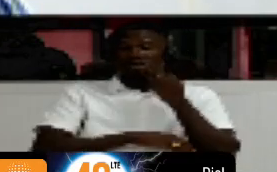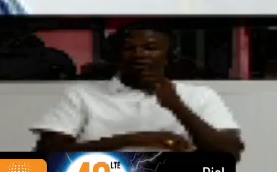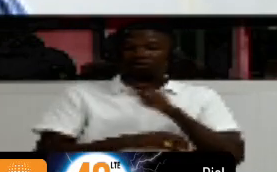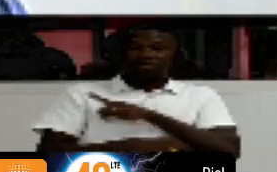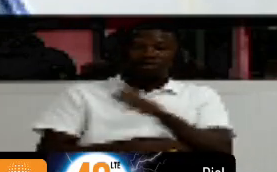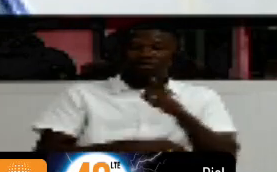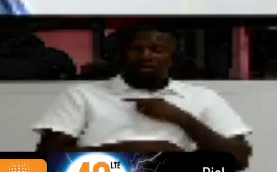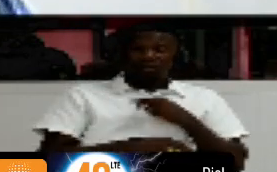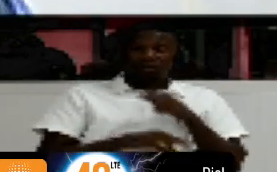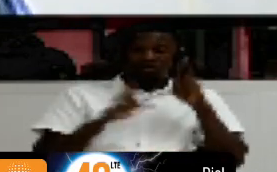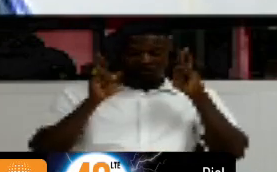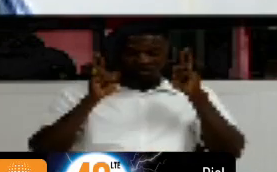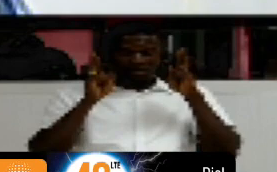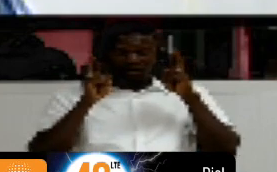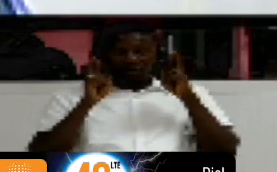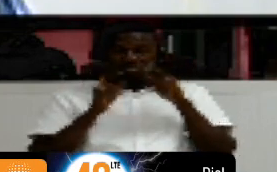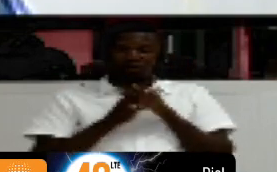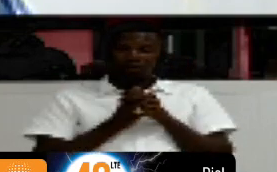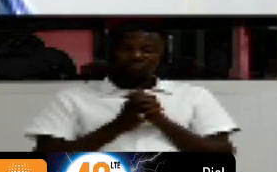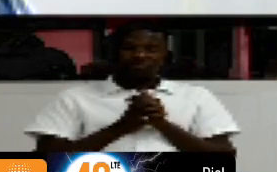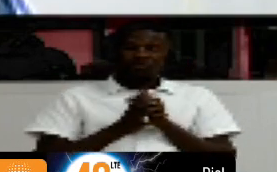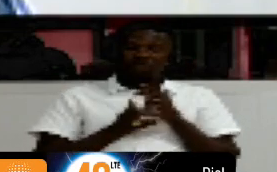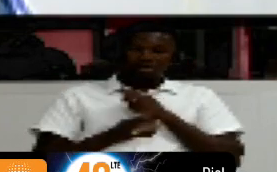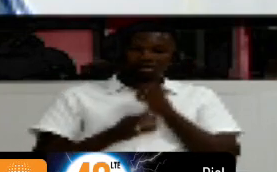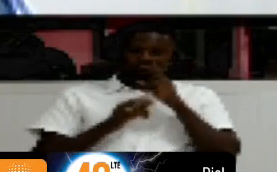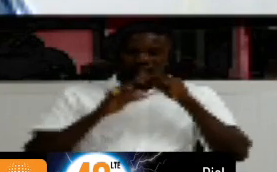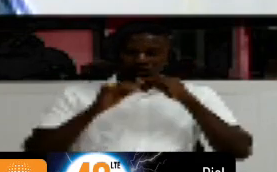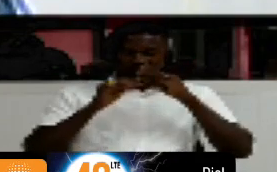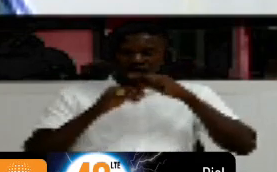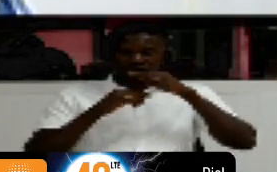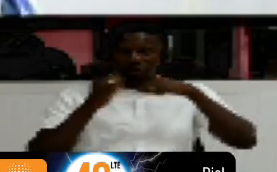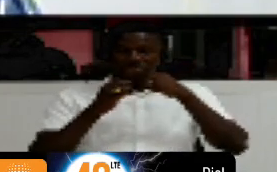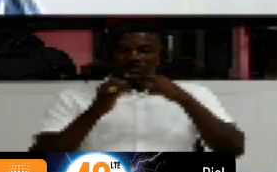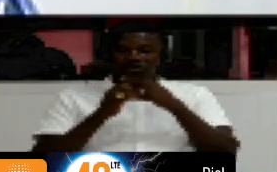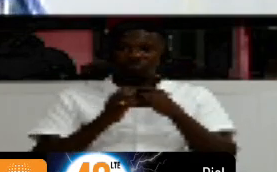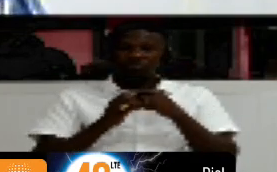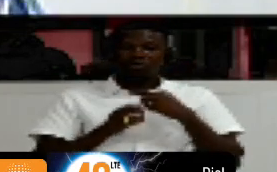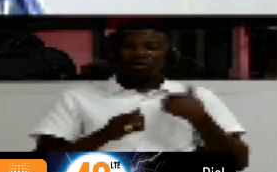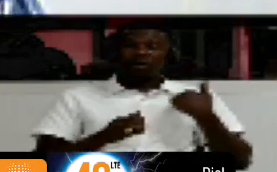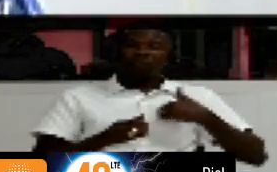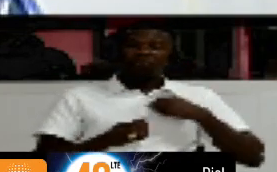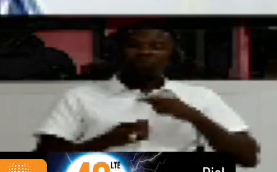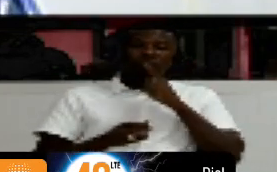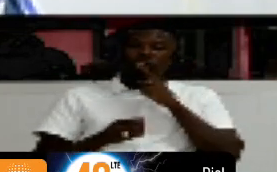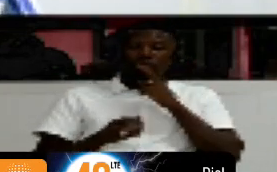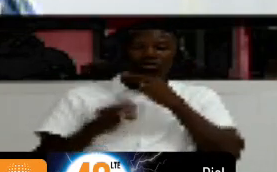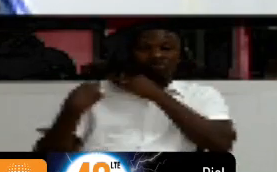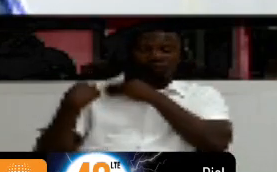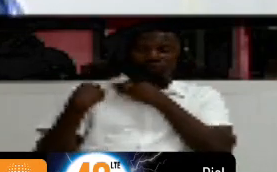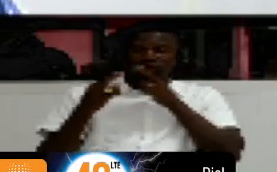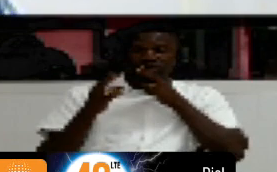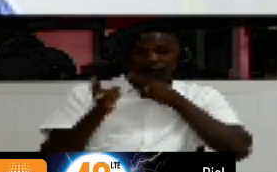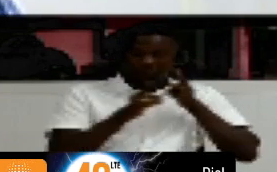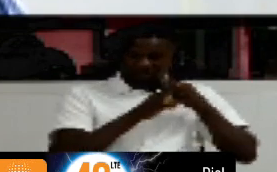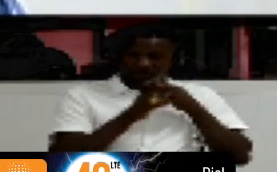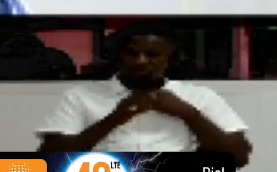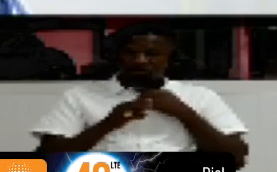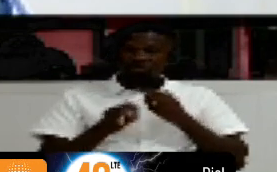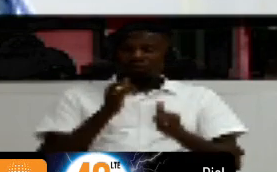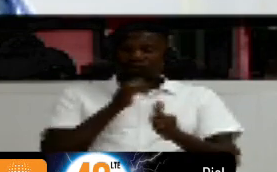wish. And then they've talked about the perpetrators being brought to justice too.